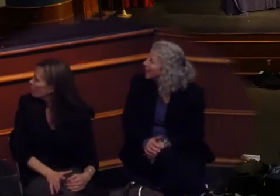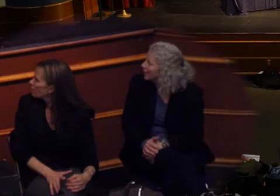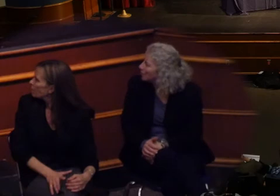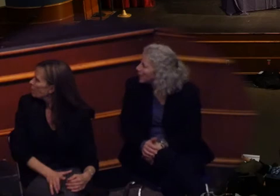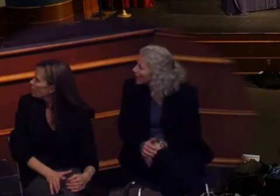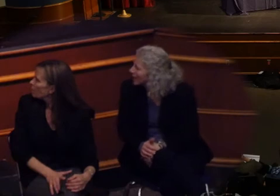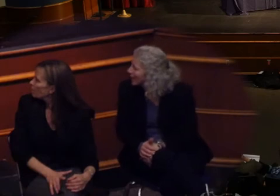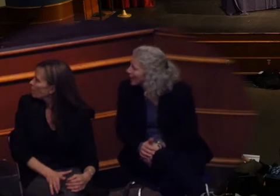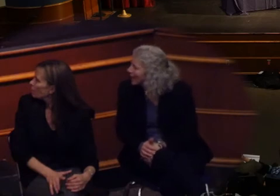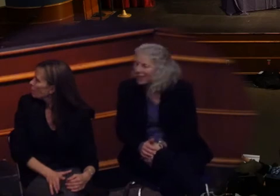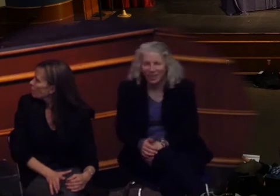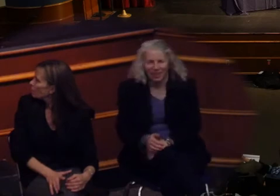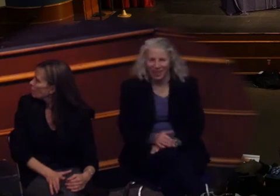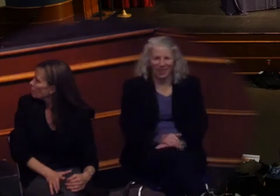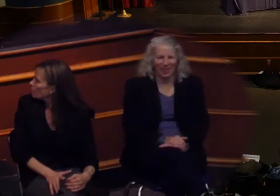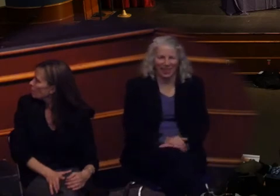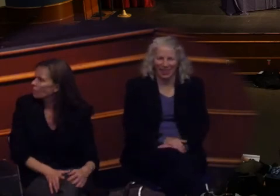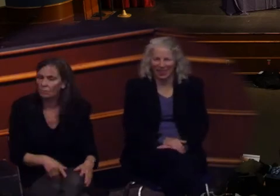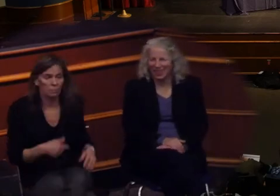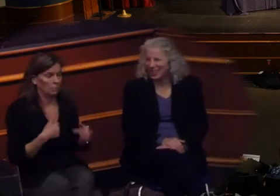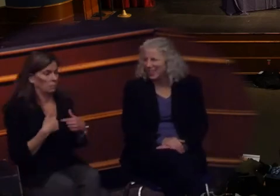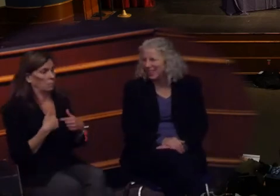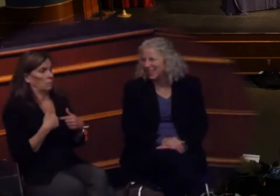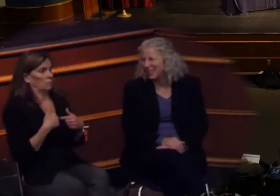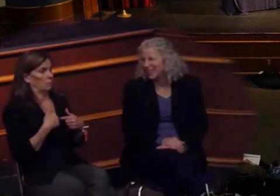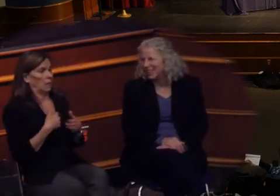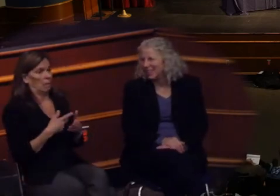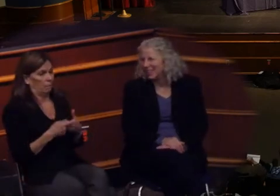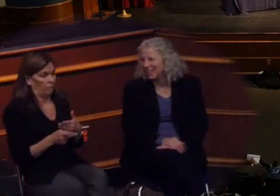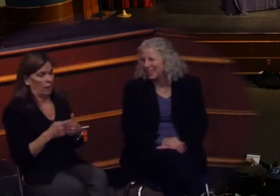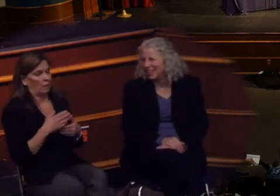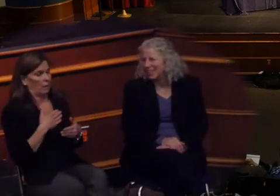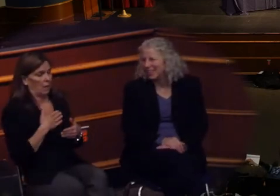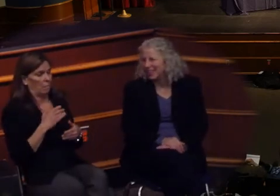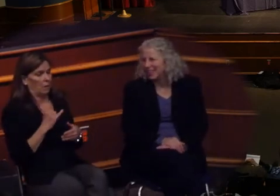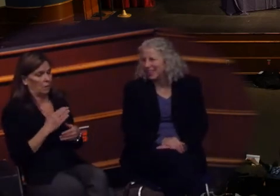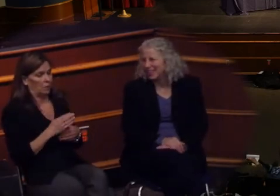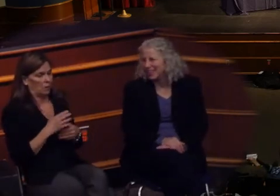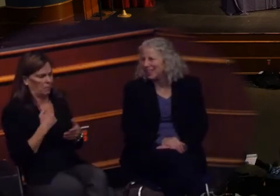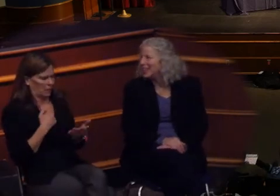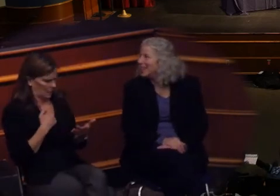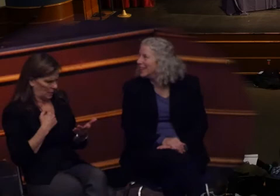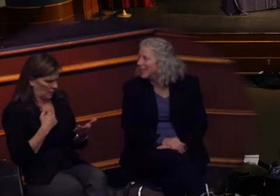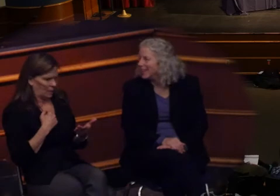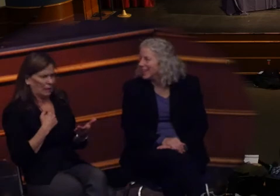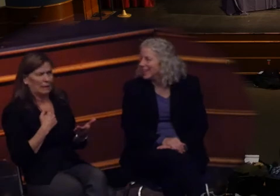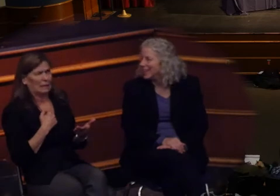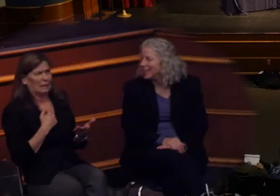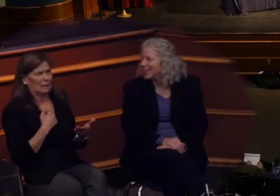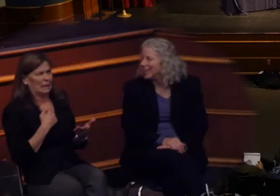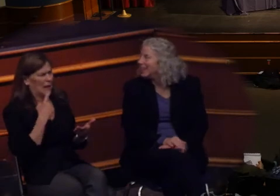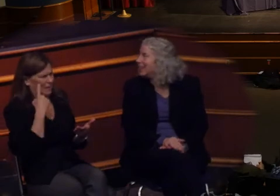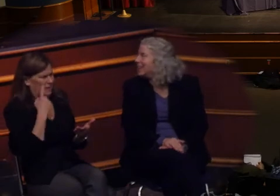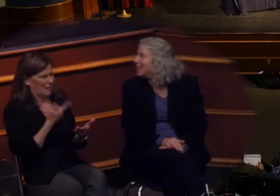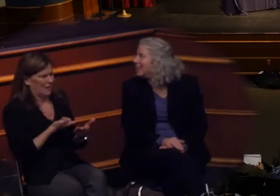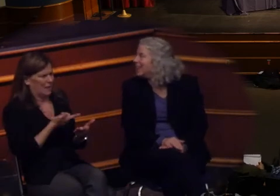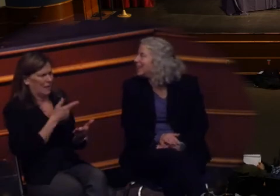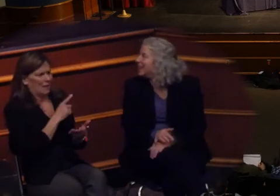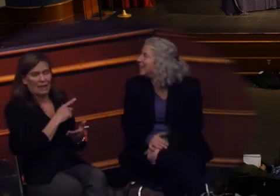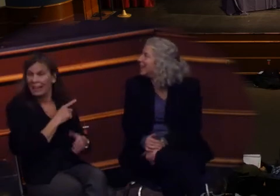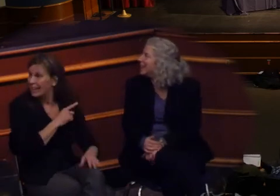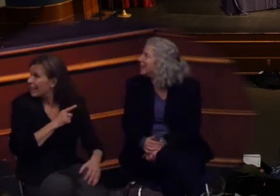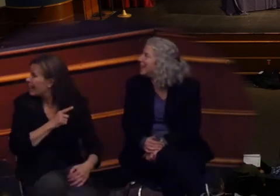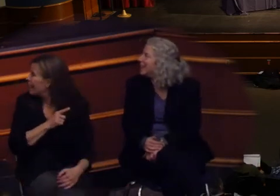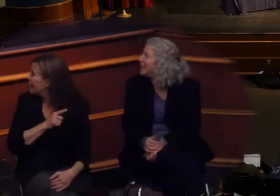I'm failing at my job. I need to be fired. think it is...